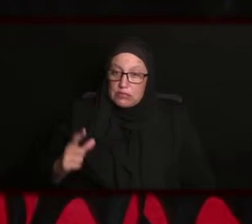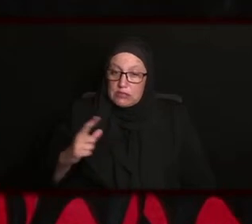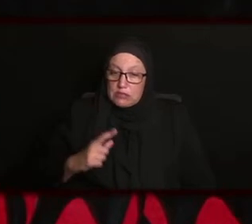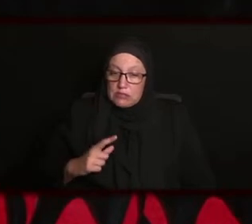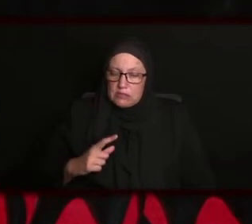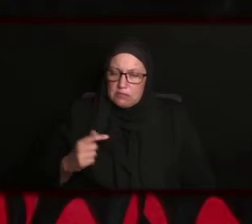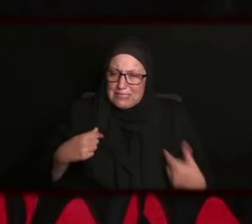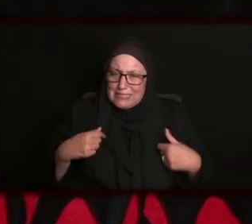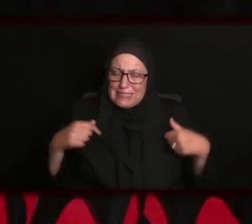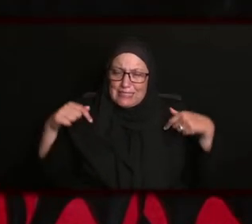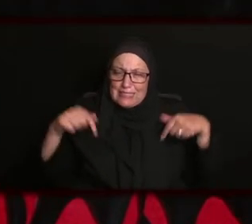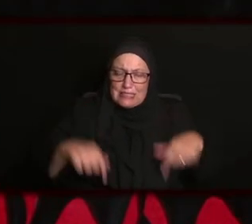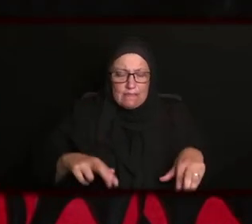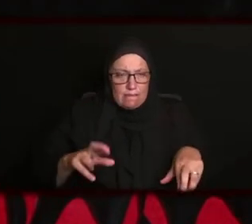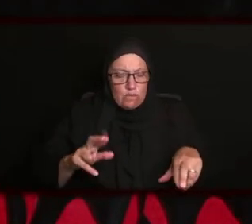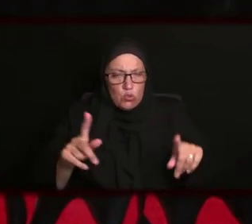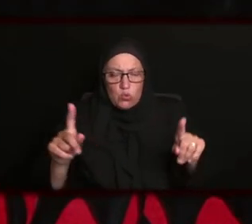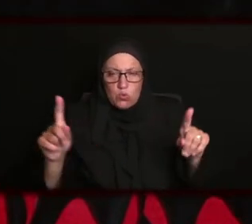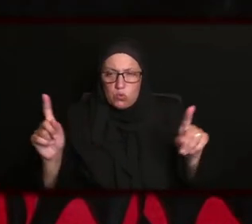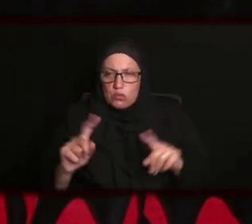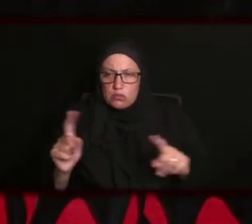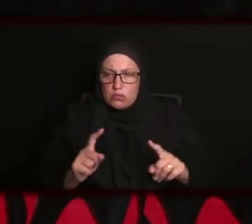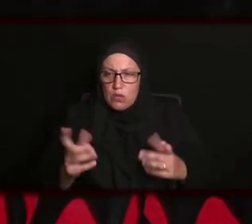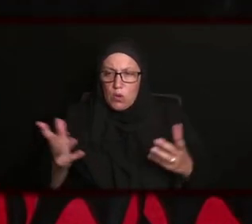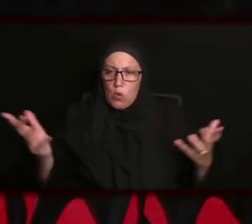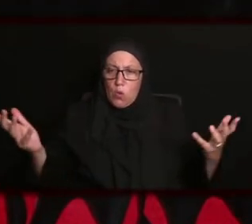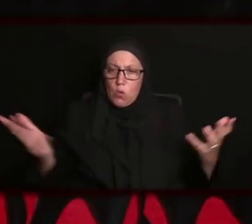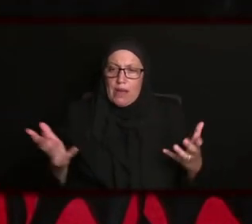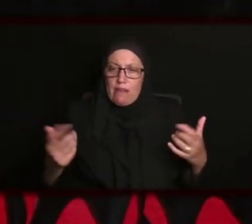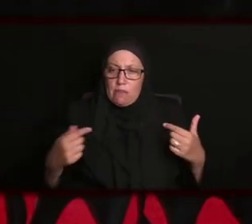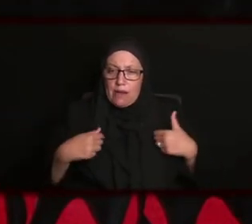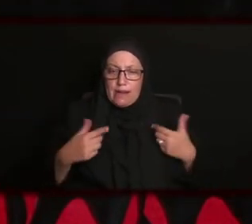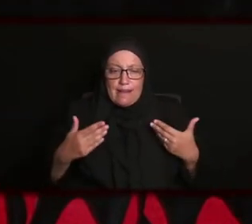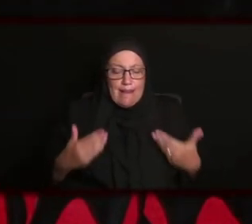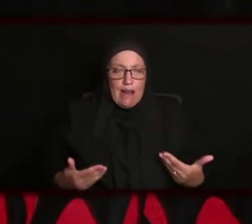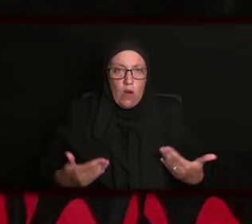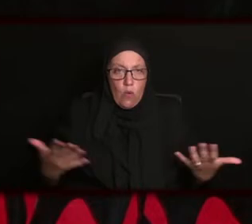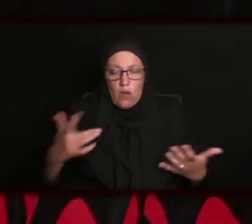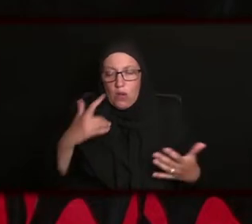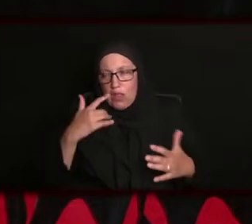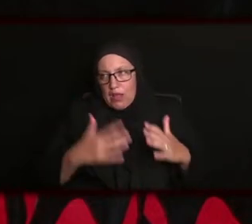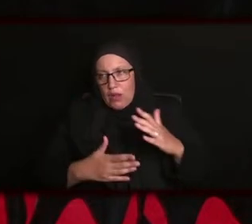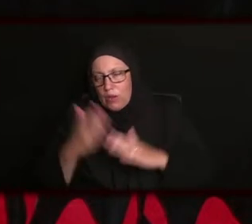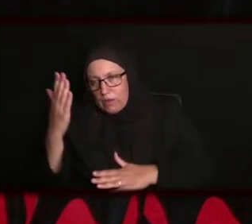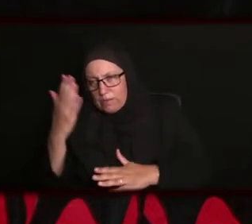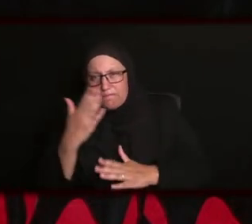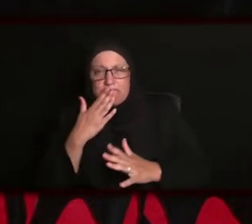Where am I now? And where am I going? Sallu ala Muhammad wa ali Muhammad.